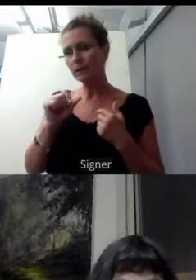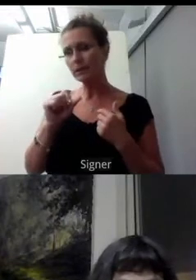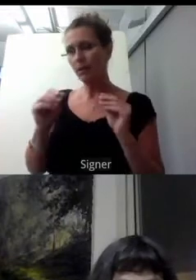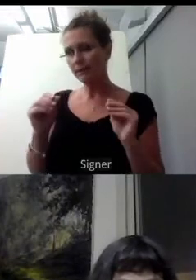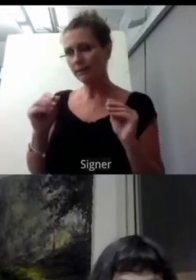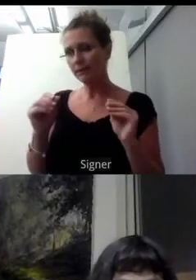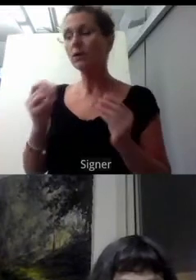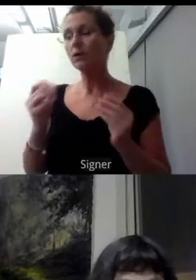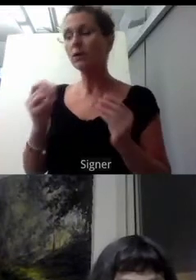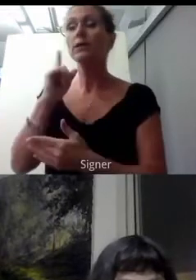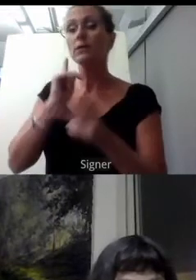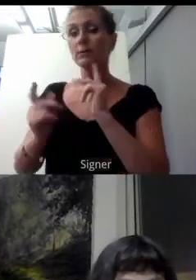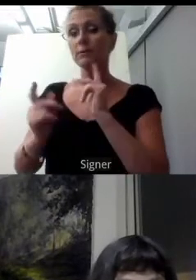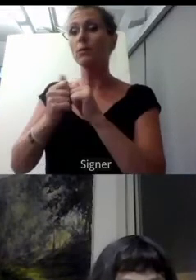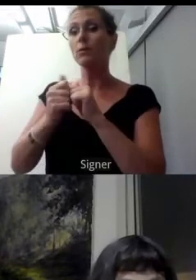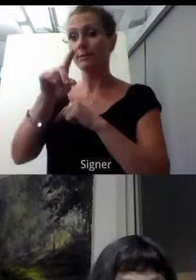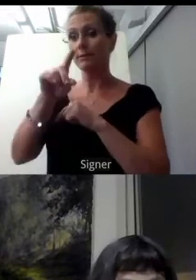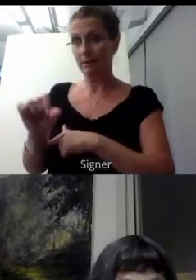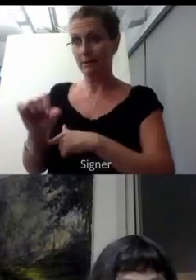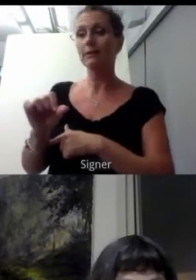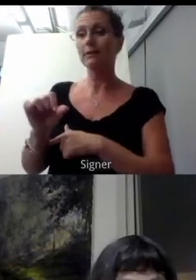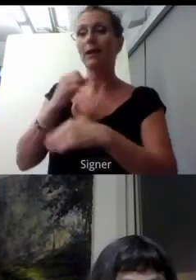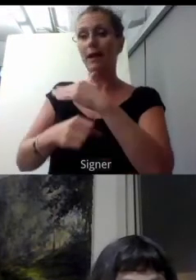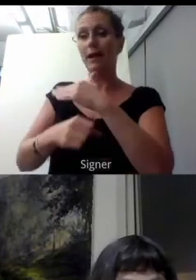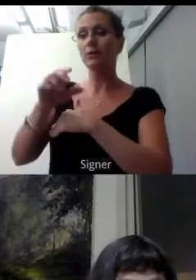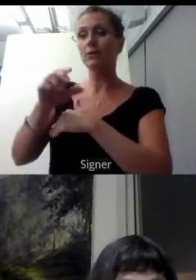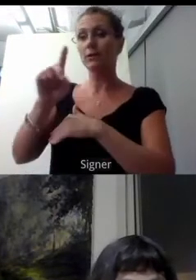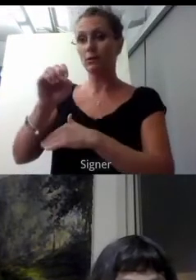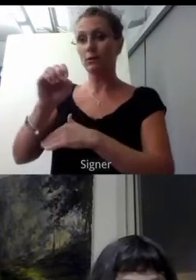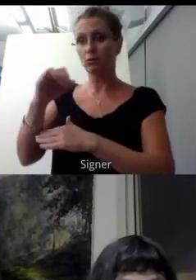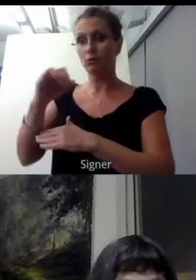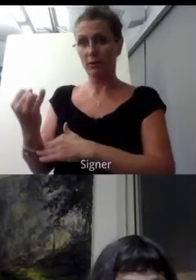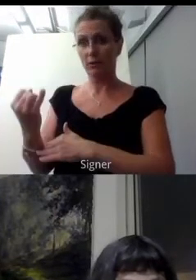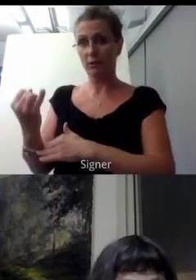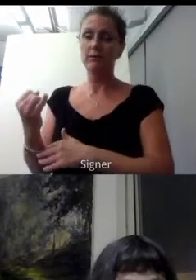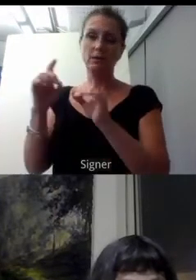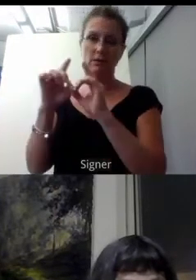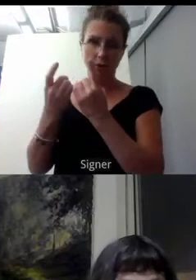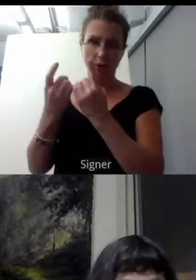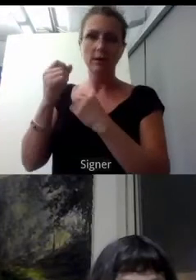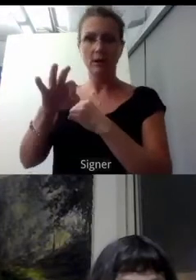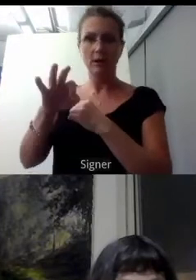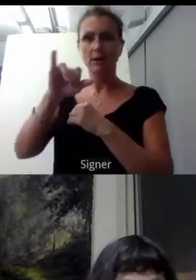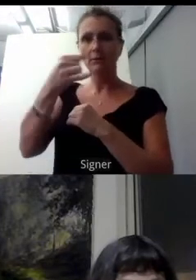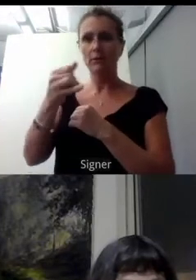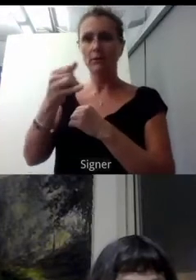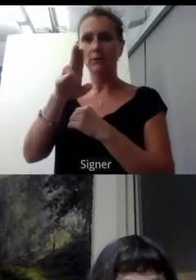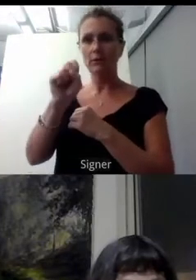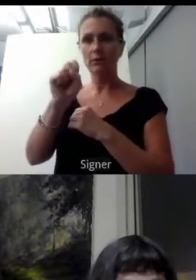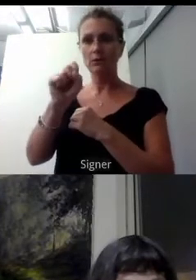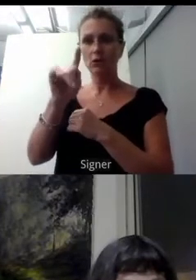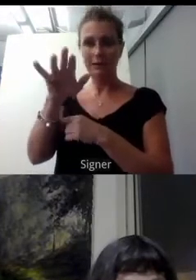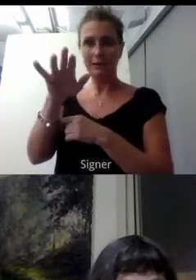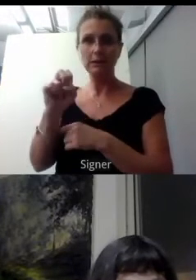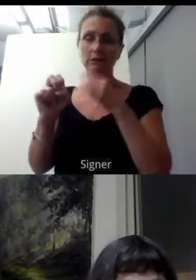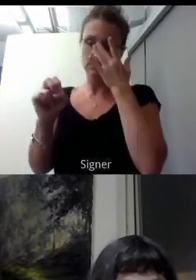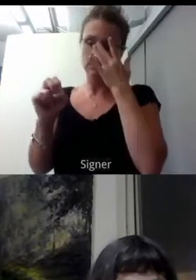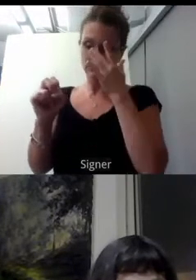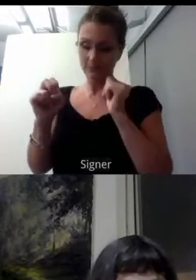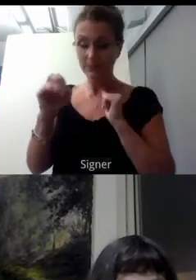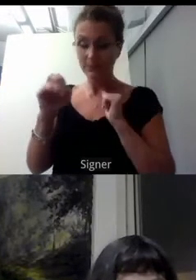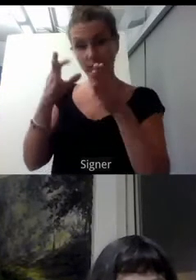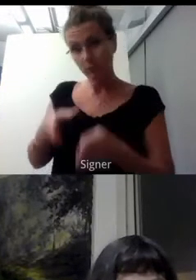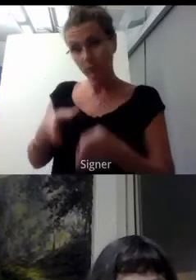Department of Justice. Tell us what happens if somebody with a disability calls to report